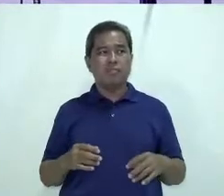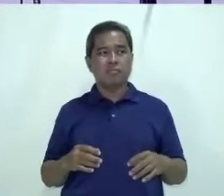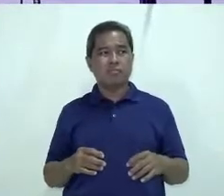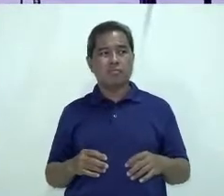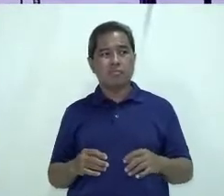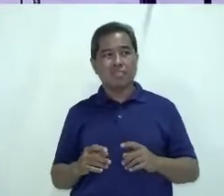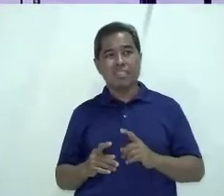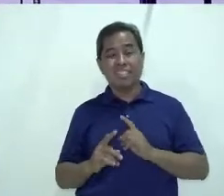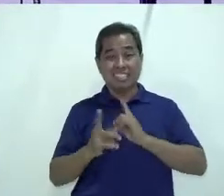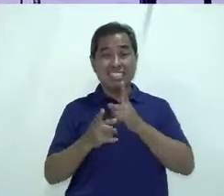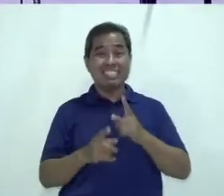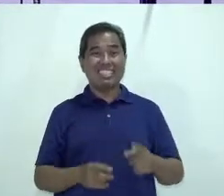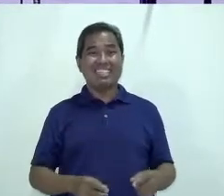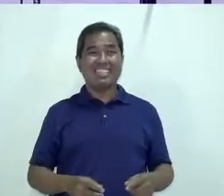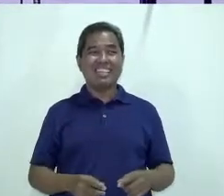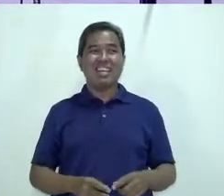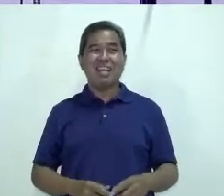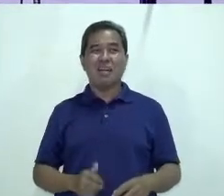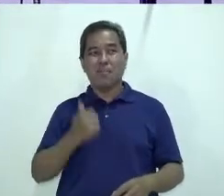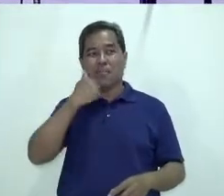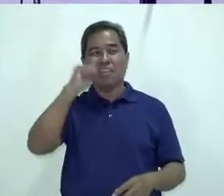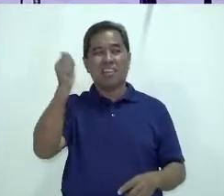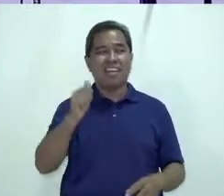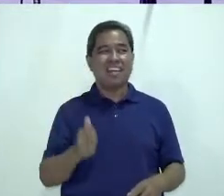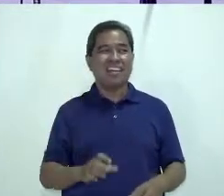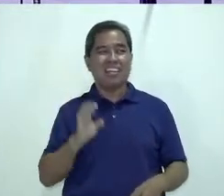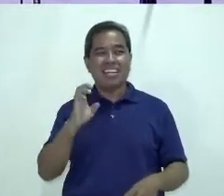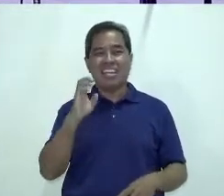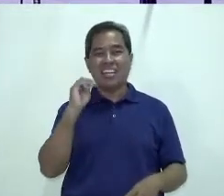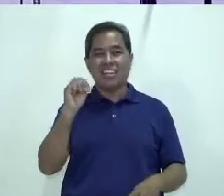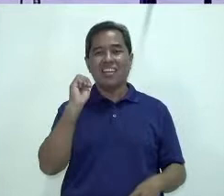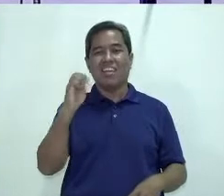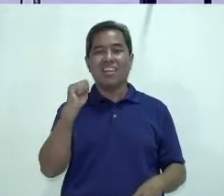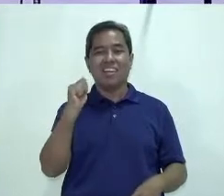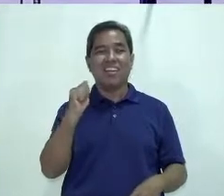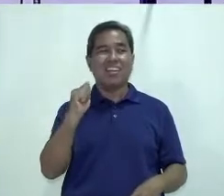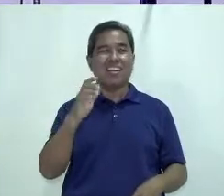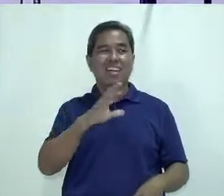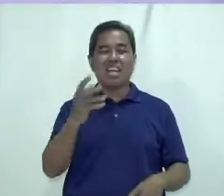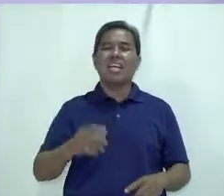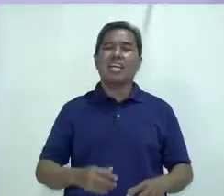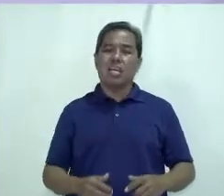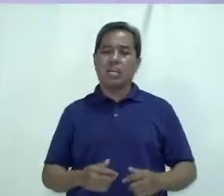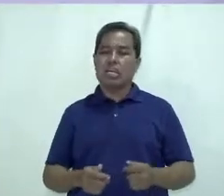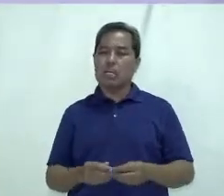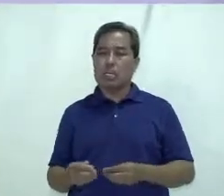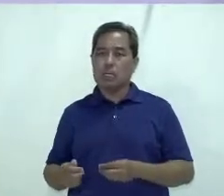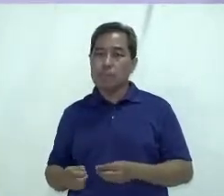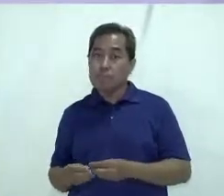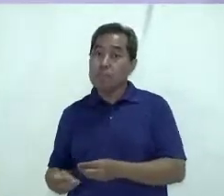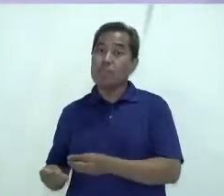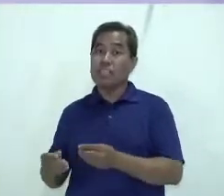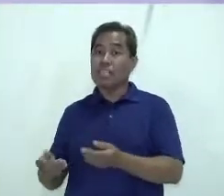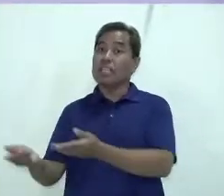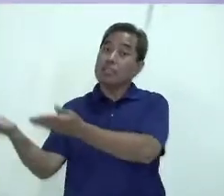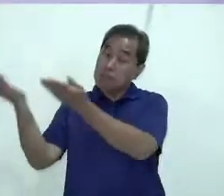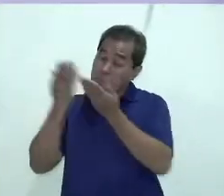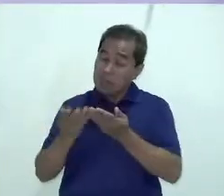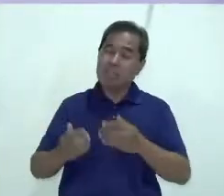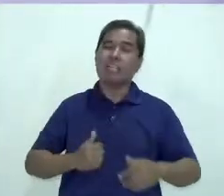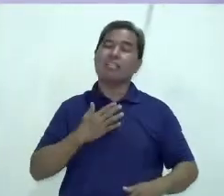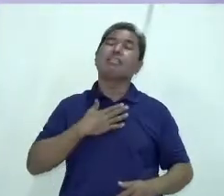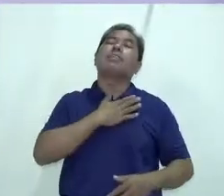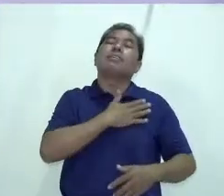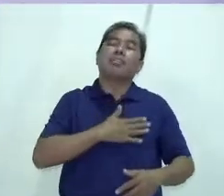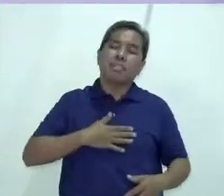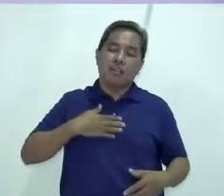Auntie Emma, who's here right now, you posted. You said, it brings confidence in me that he is my refuge and strength. Amen.